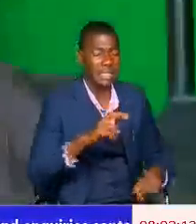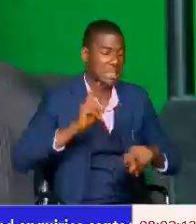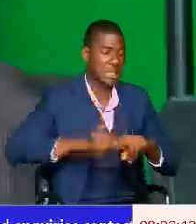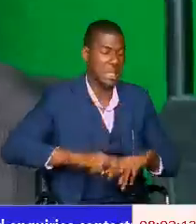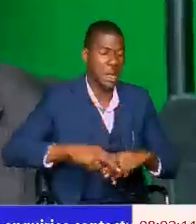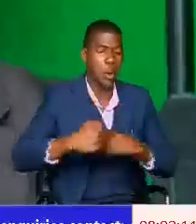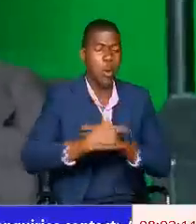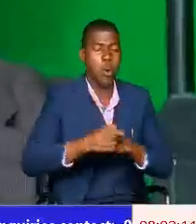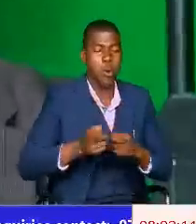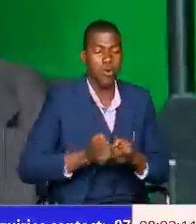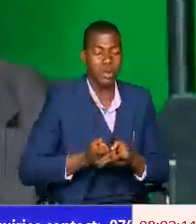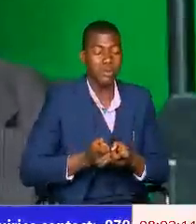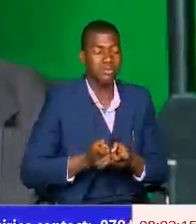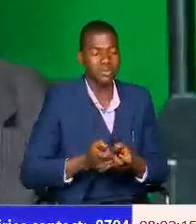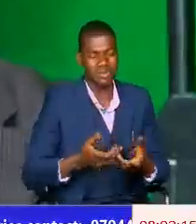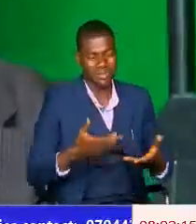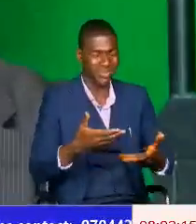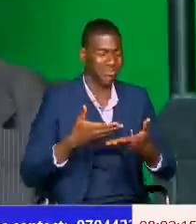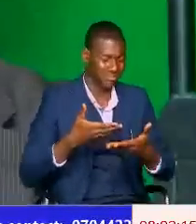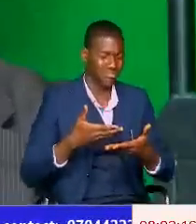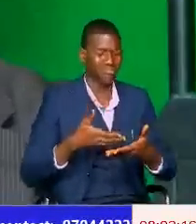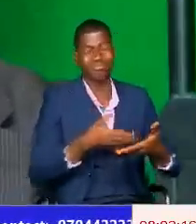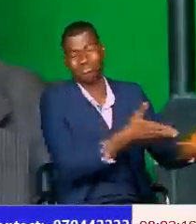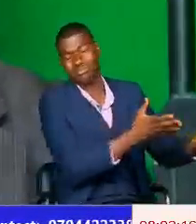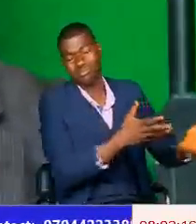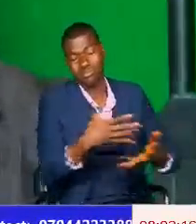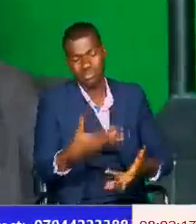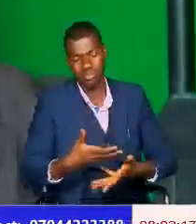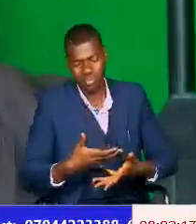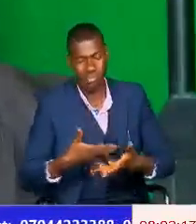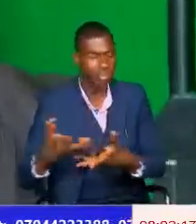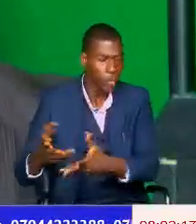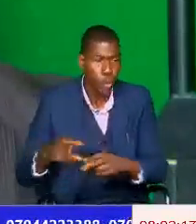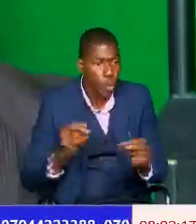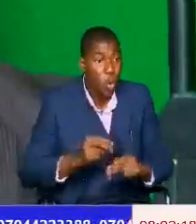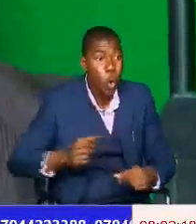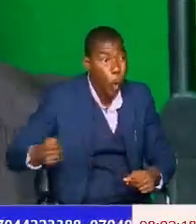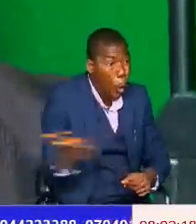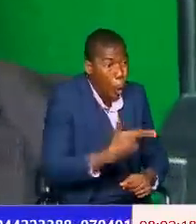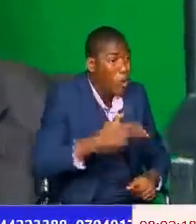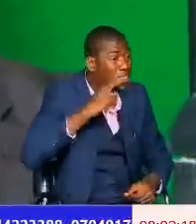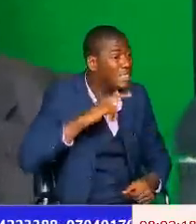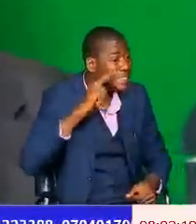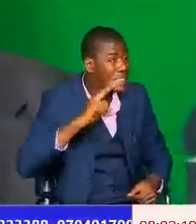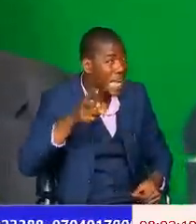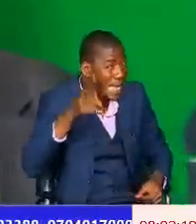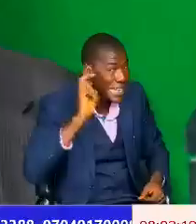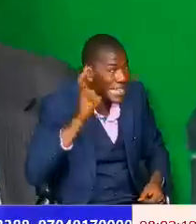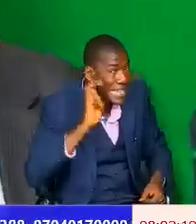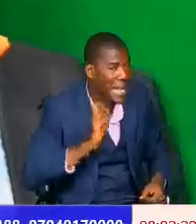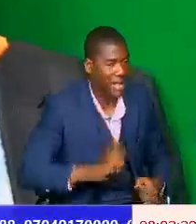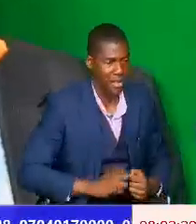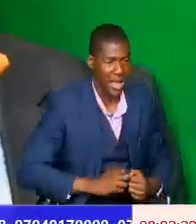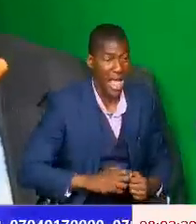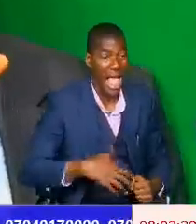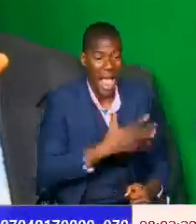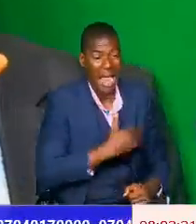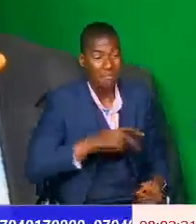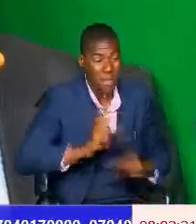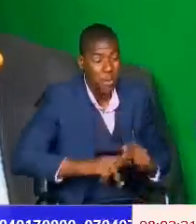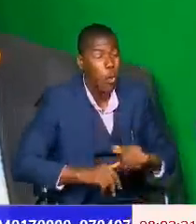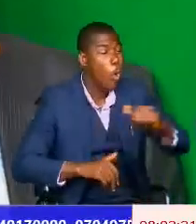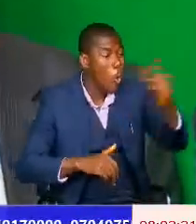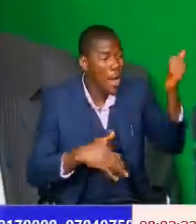aside. They don't come to public domain. The whole Nigeria and people outside the